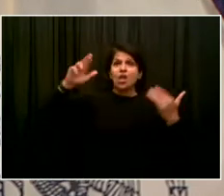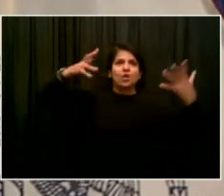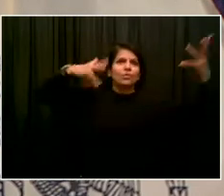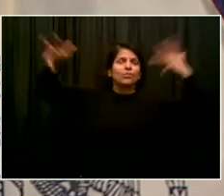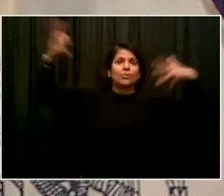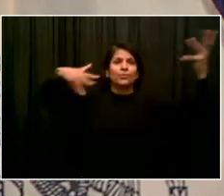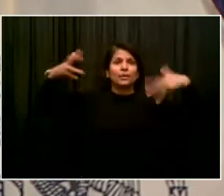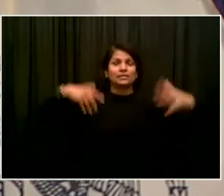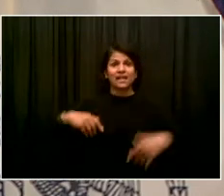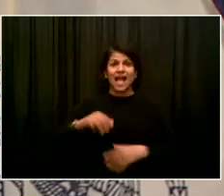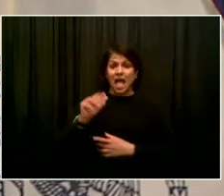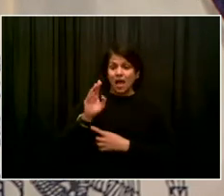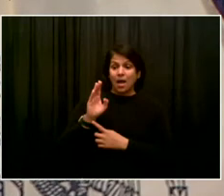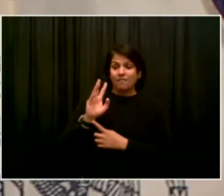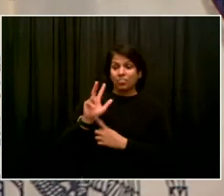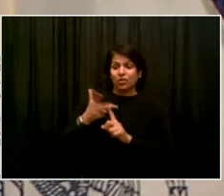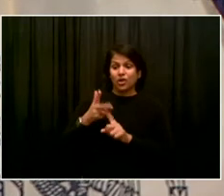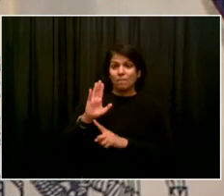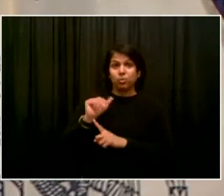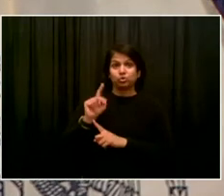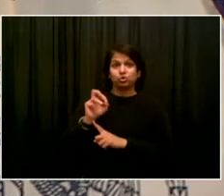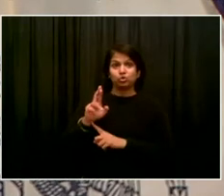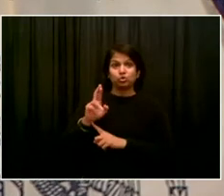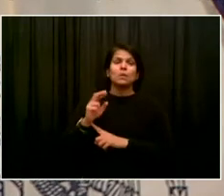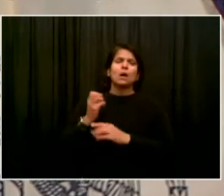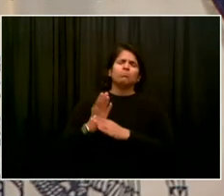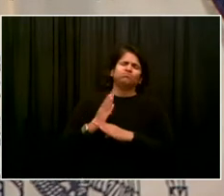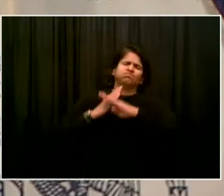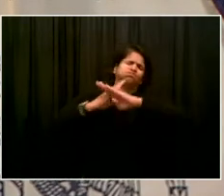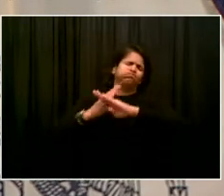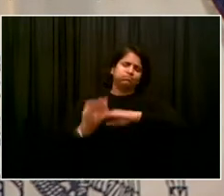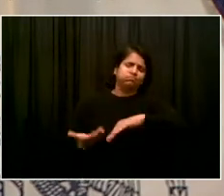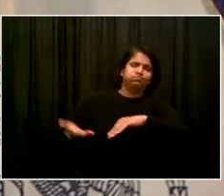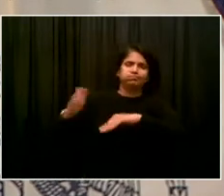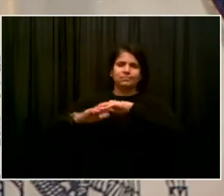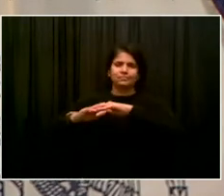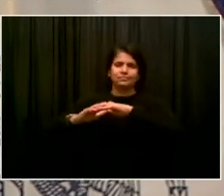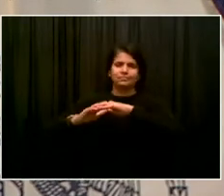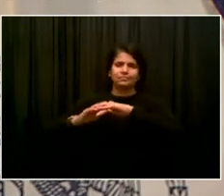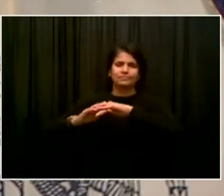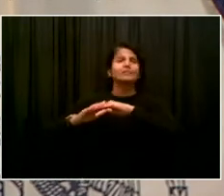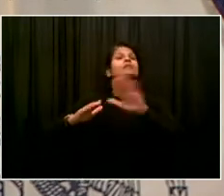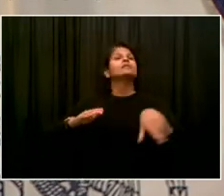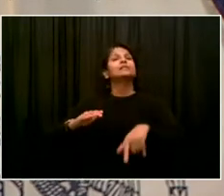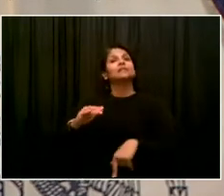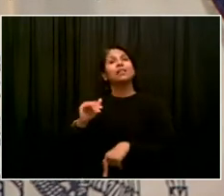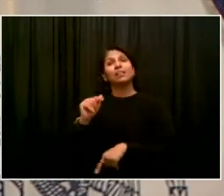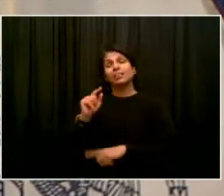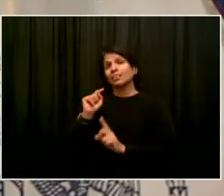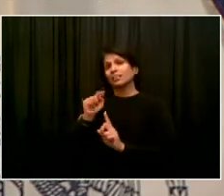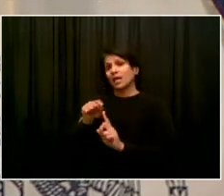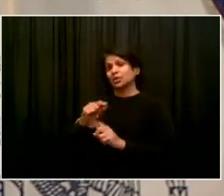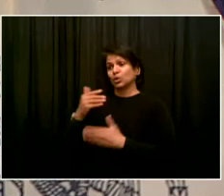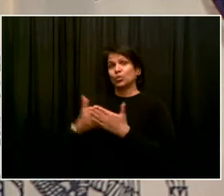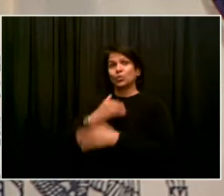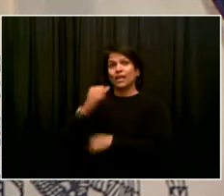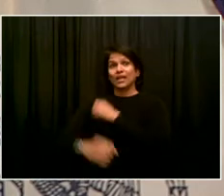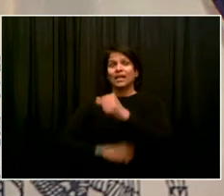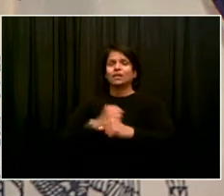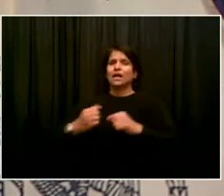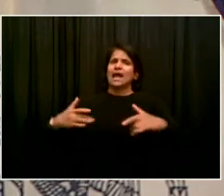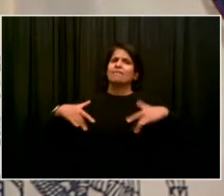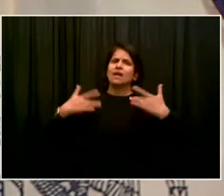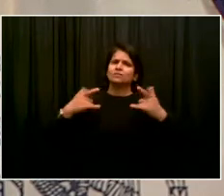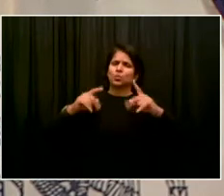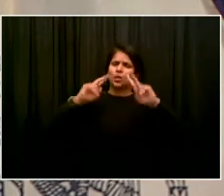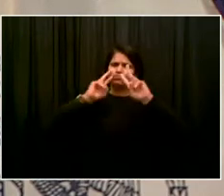So I think this is the right way to do this event, but it's we know lots of people are going to be celebrating in other places, but the right